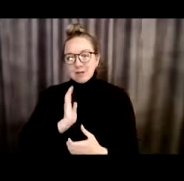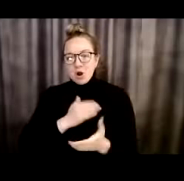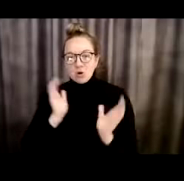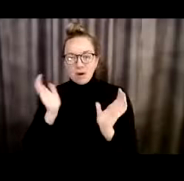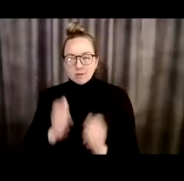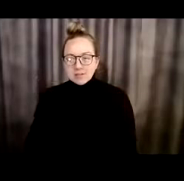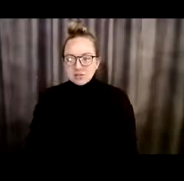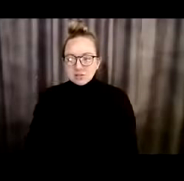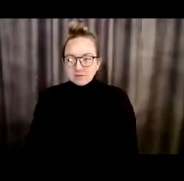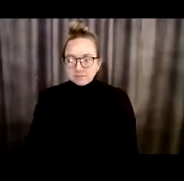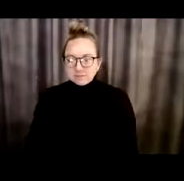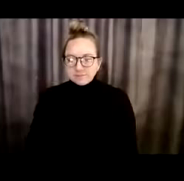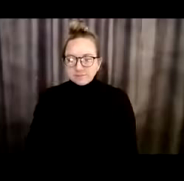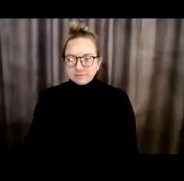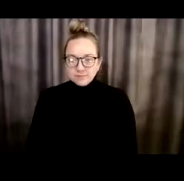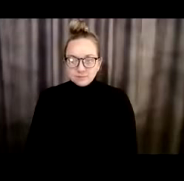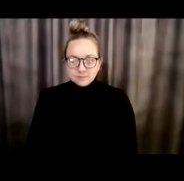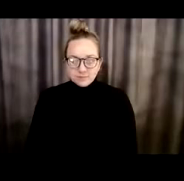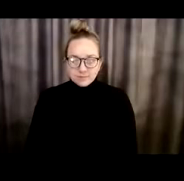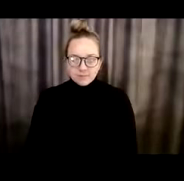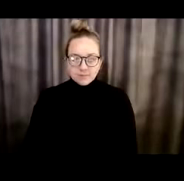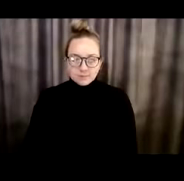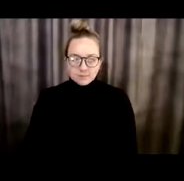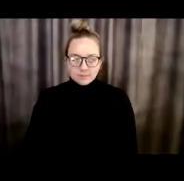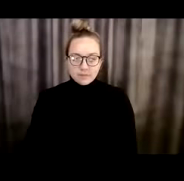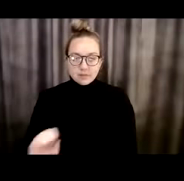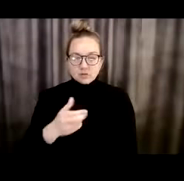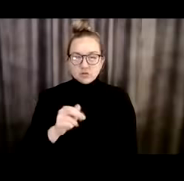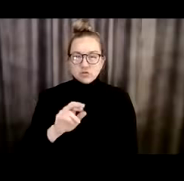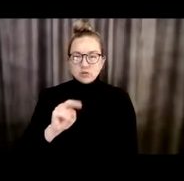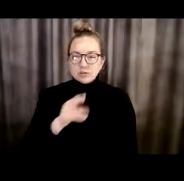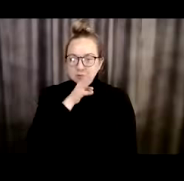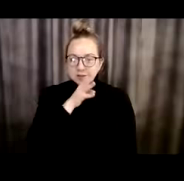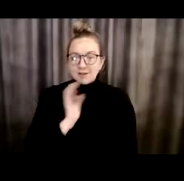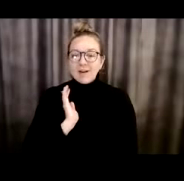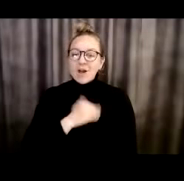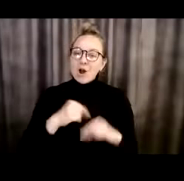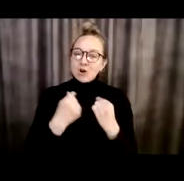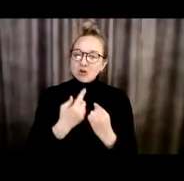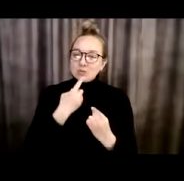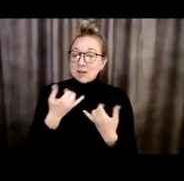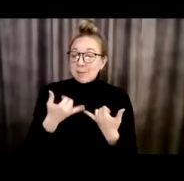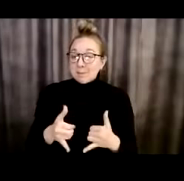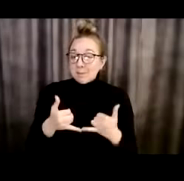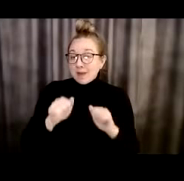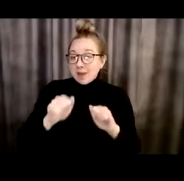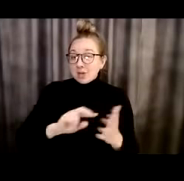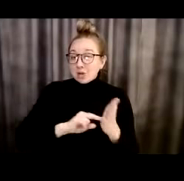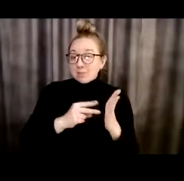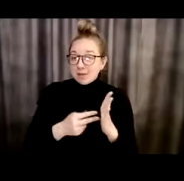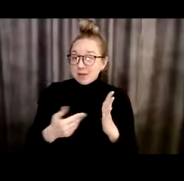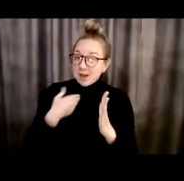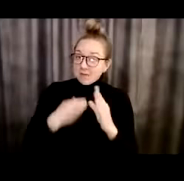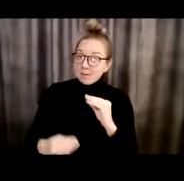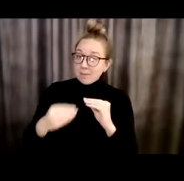Awesome. Our group talked about how play could be the idea of providing more professional development for teachers